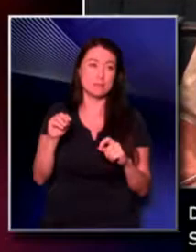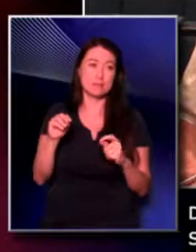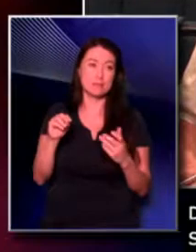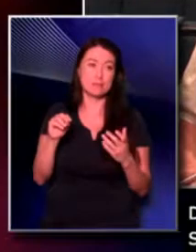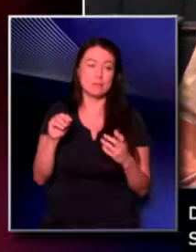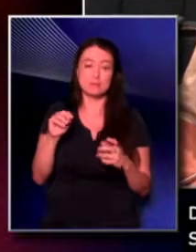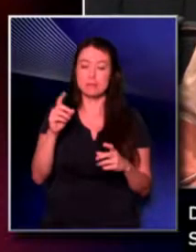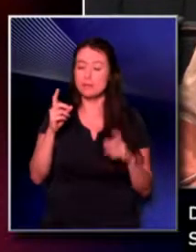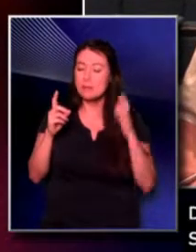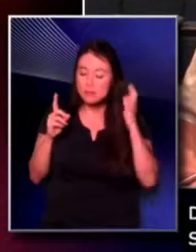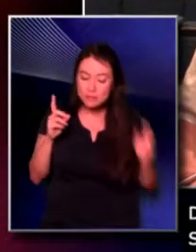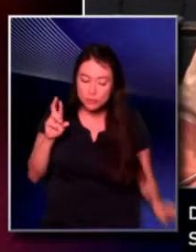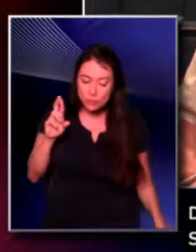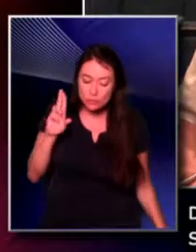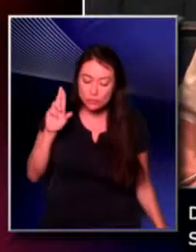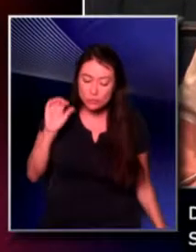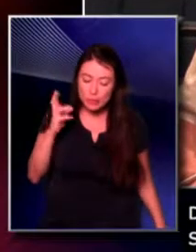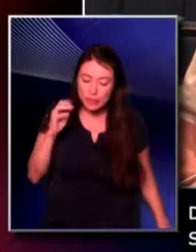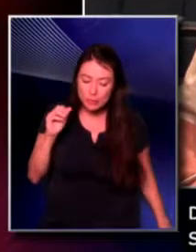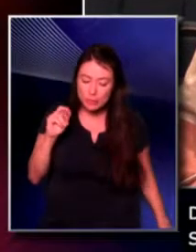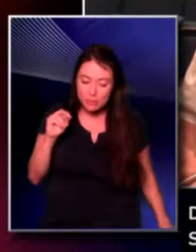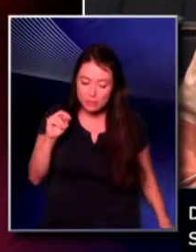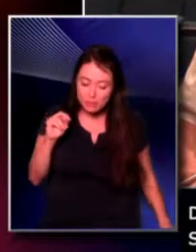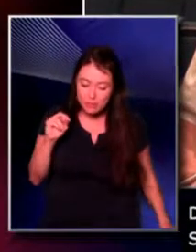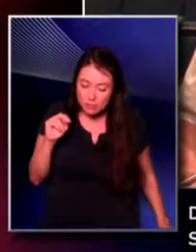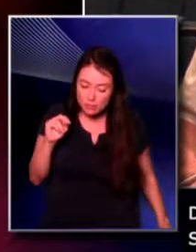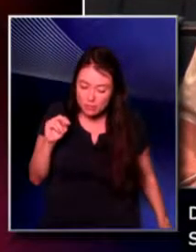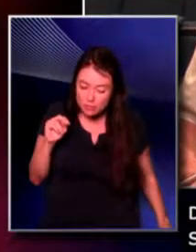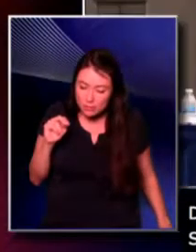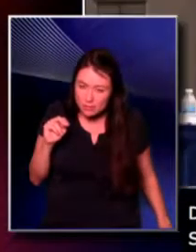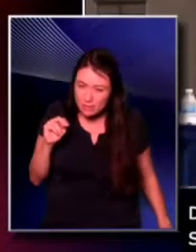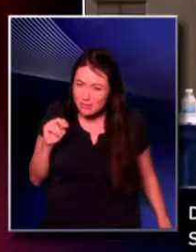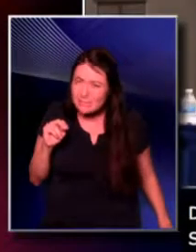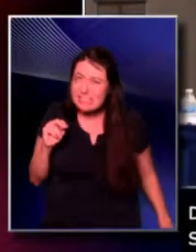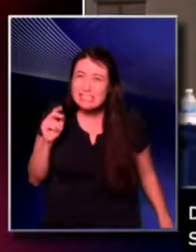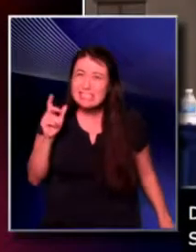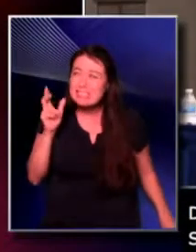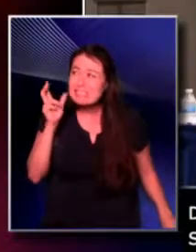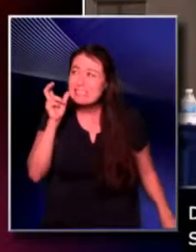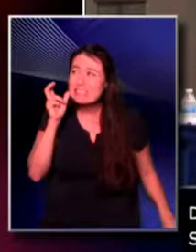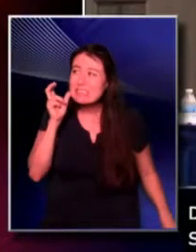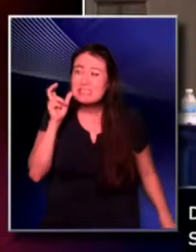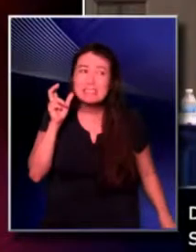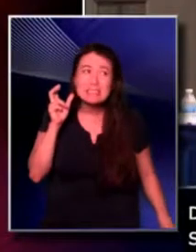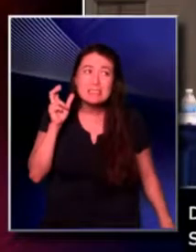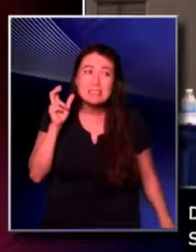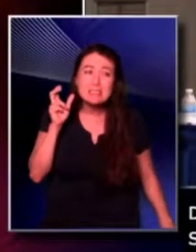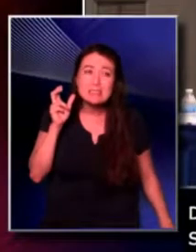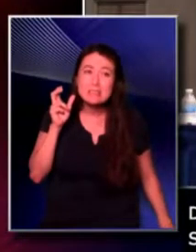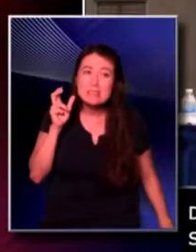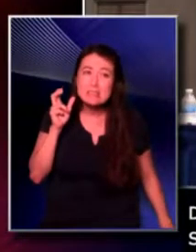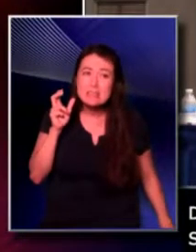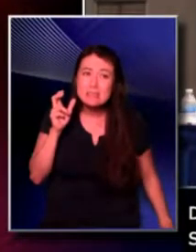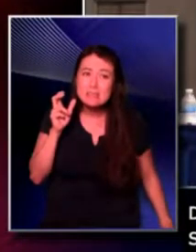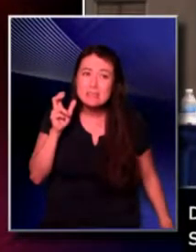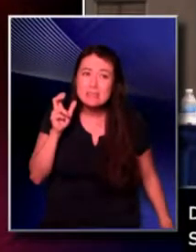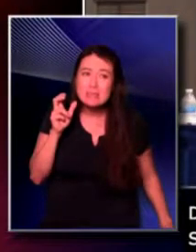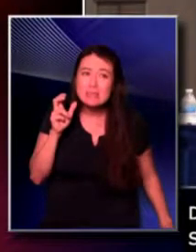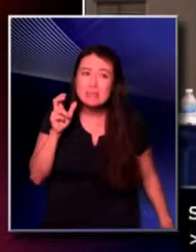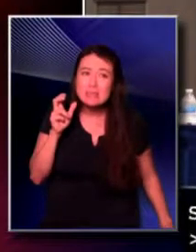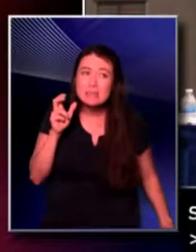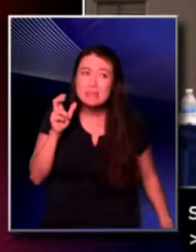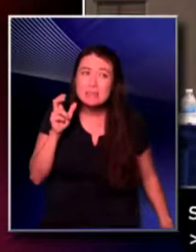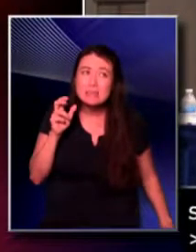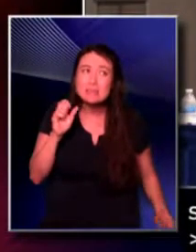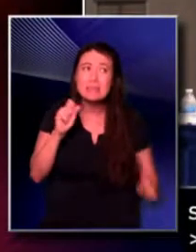Yeah, I met Berger, his last name at Berger, for lunch, and then his